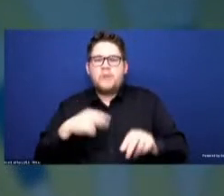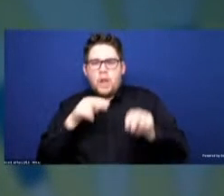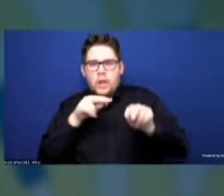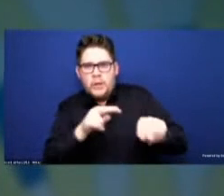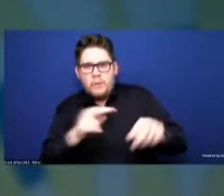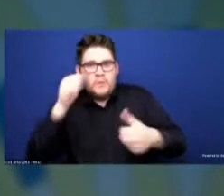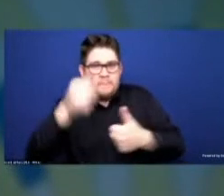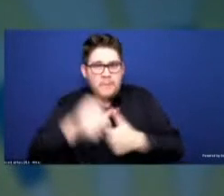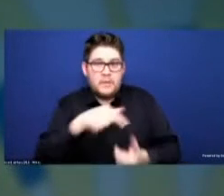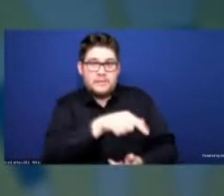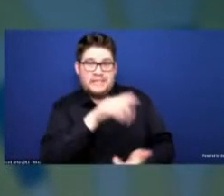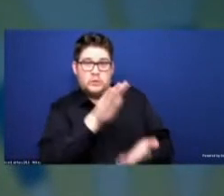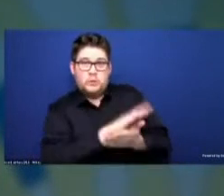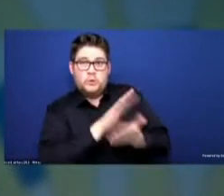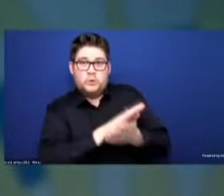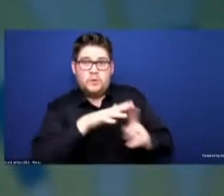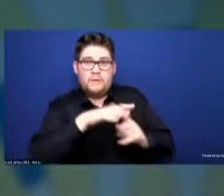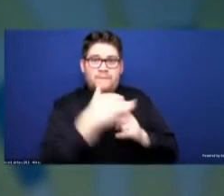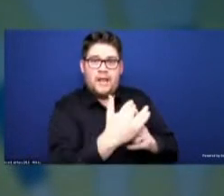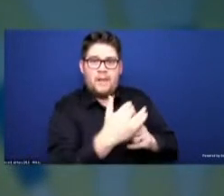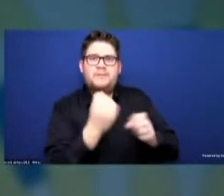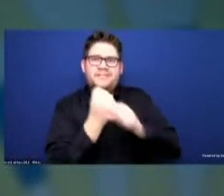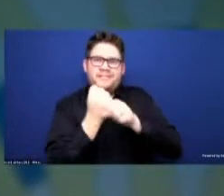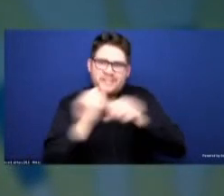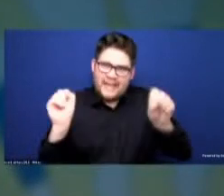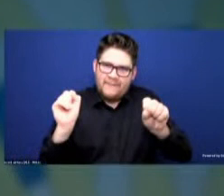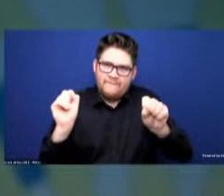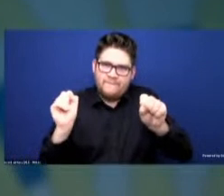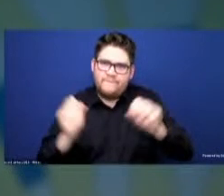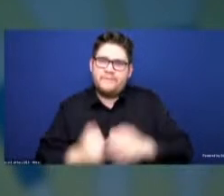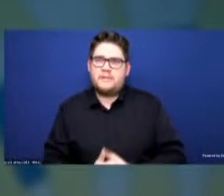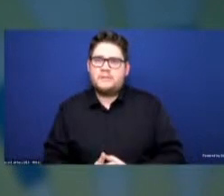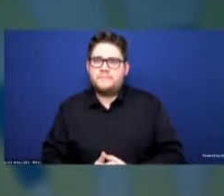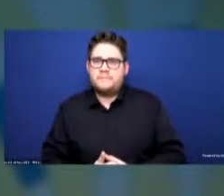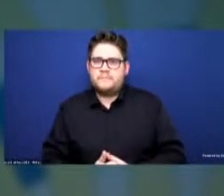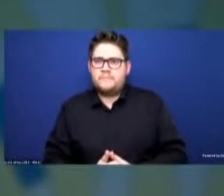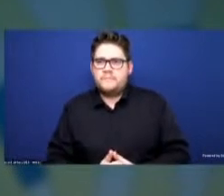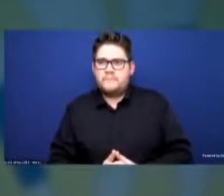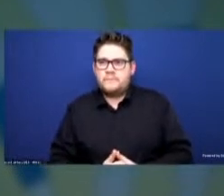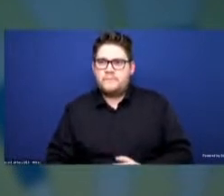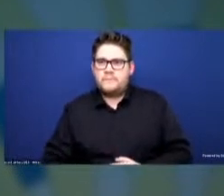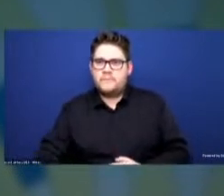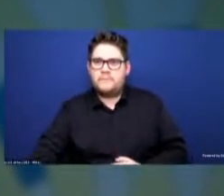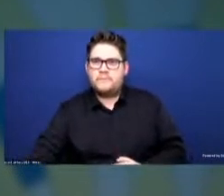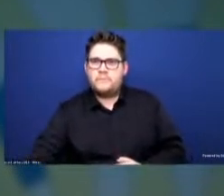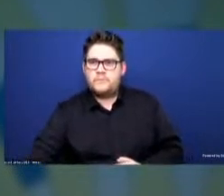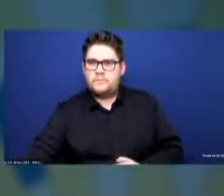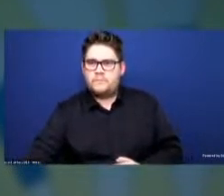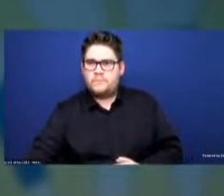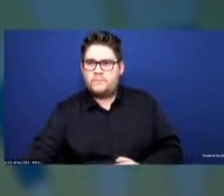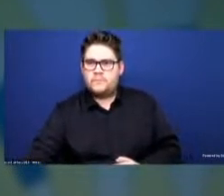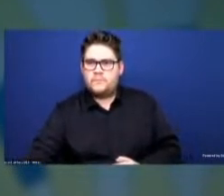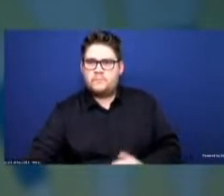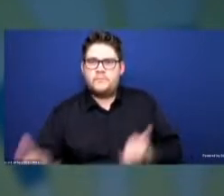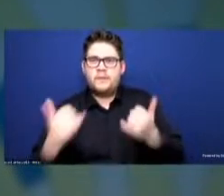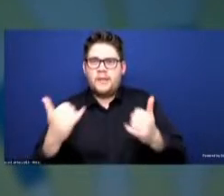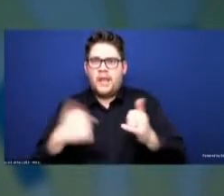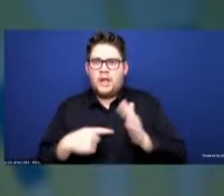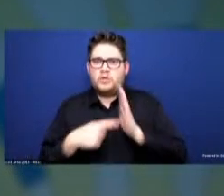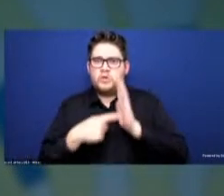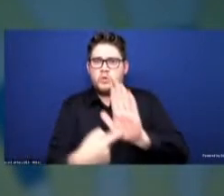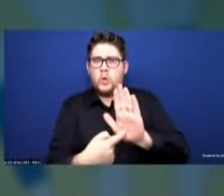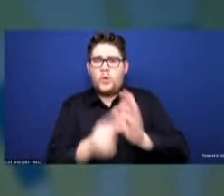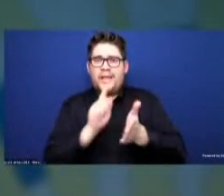Finally, I want to update on where we are with a modeling that we look at on a weekly basis to help us